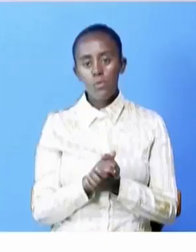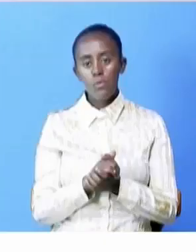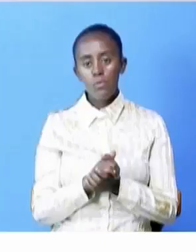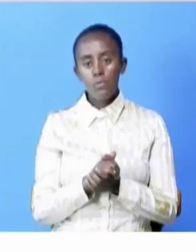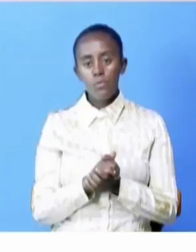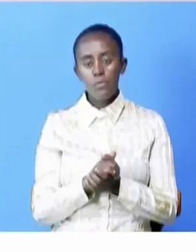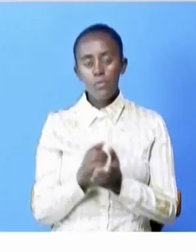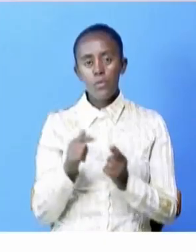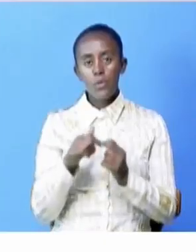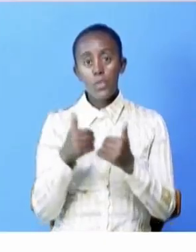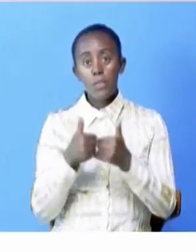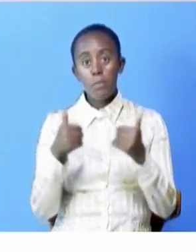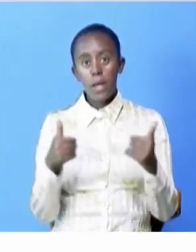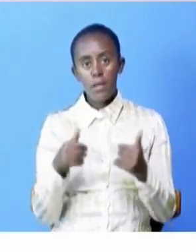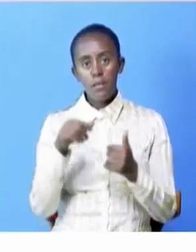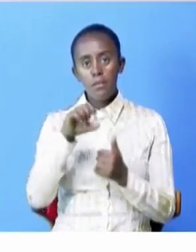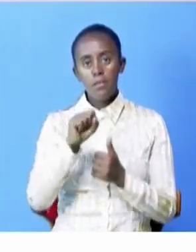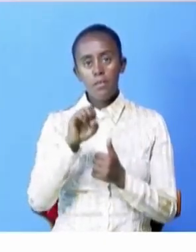separate